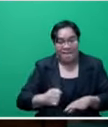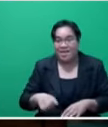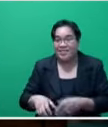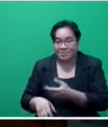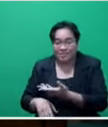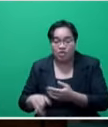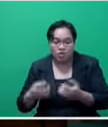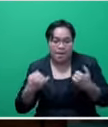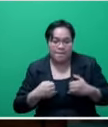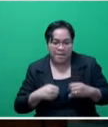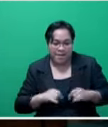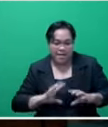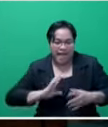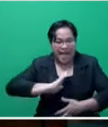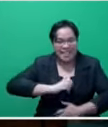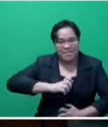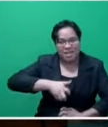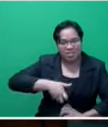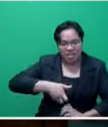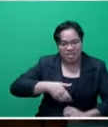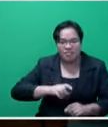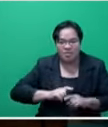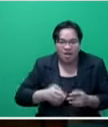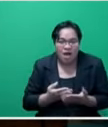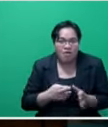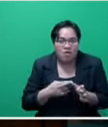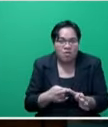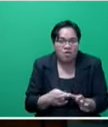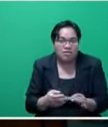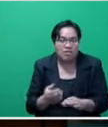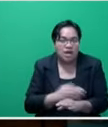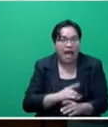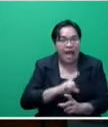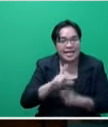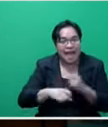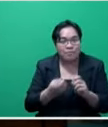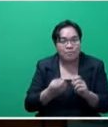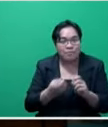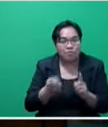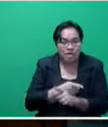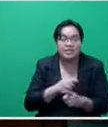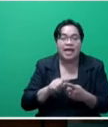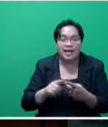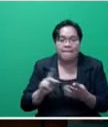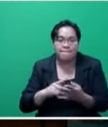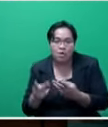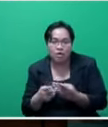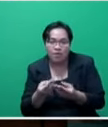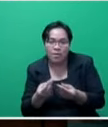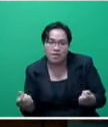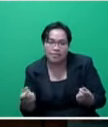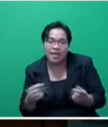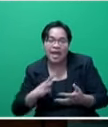implement adaptation measures in response to climate change, as well as programs for mitigation and